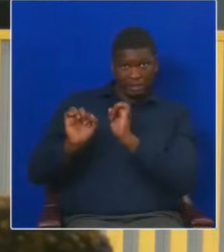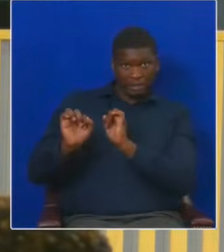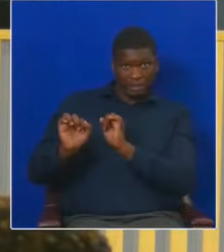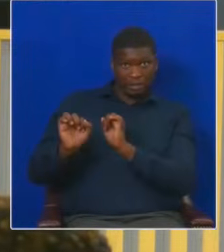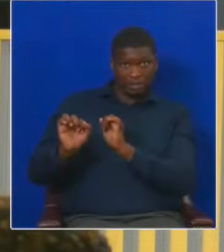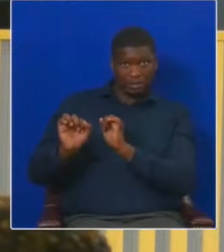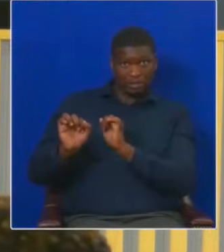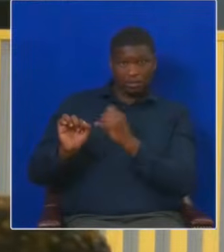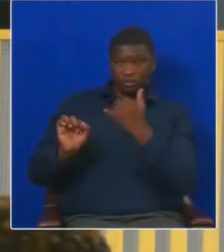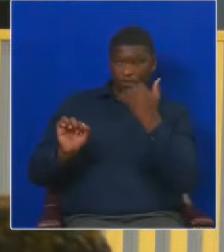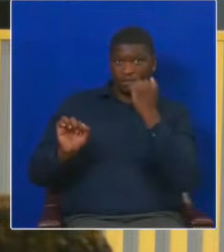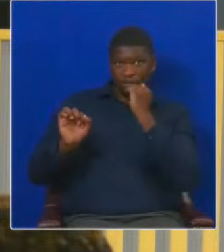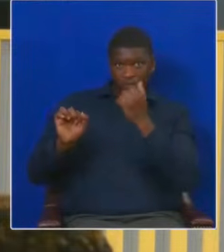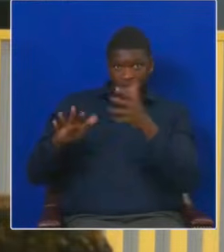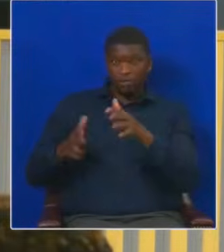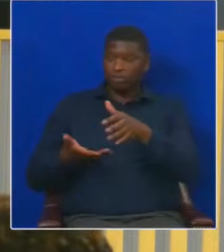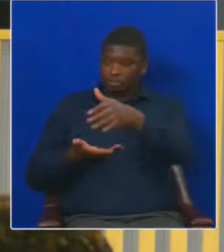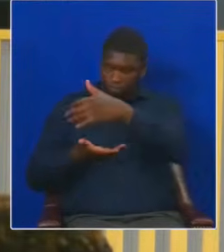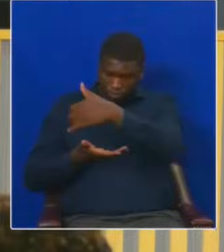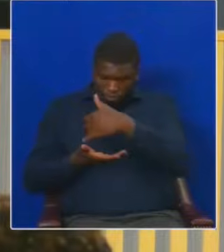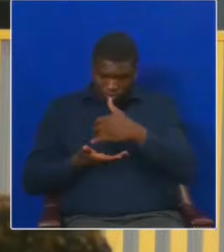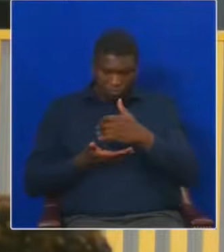confiscated on the 14th of May